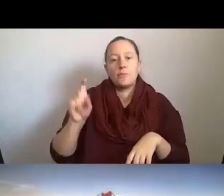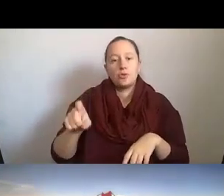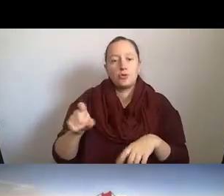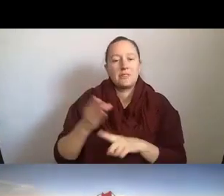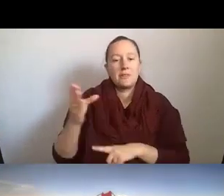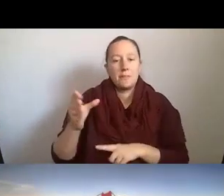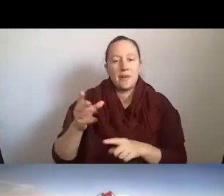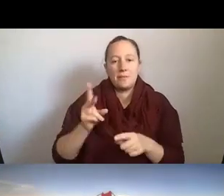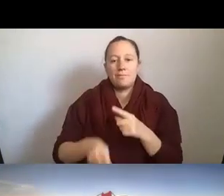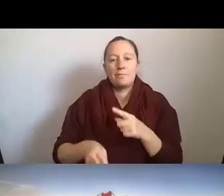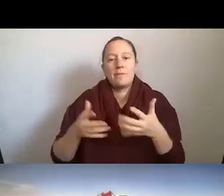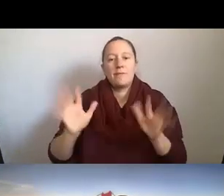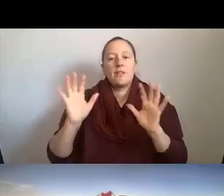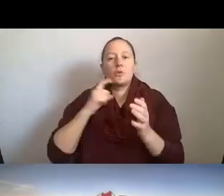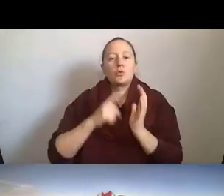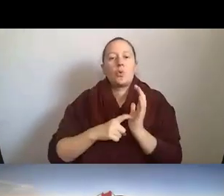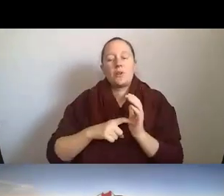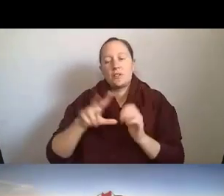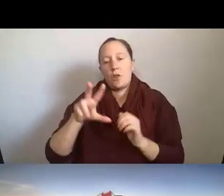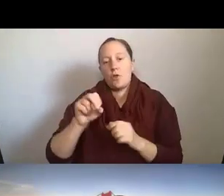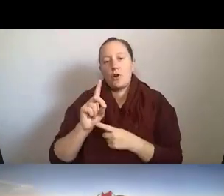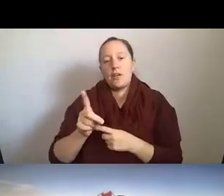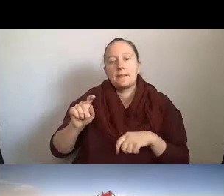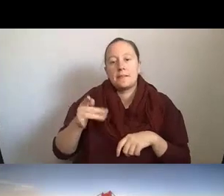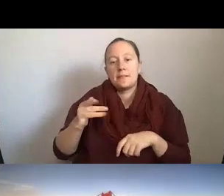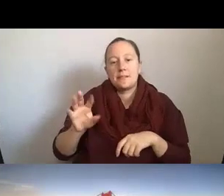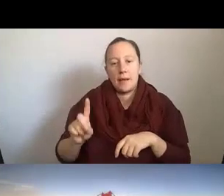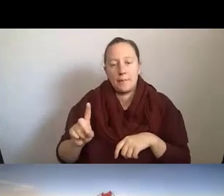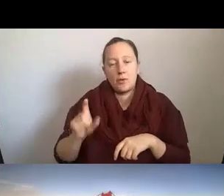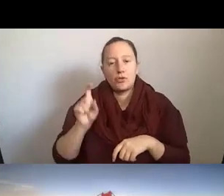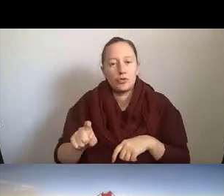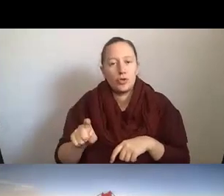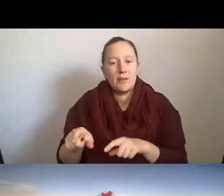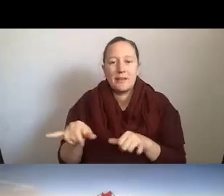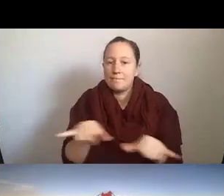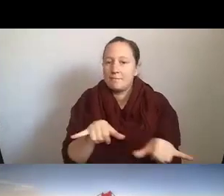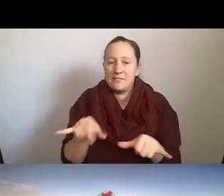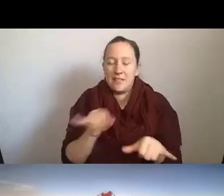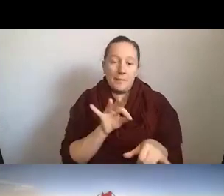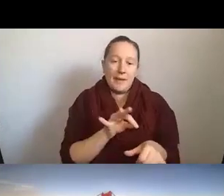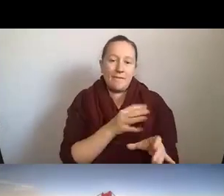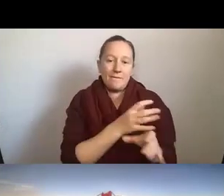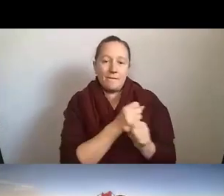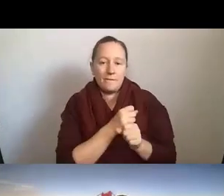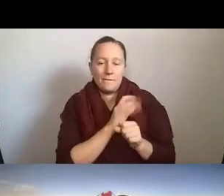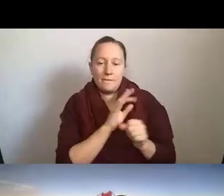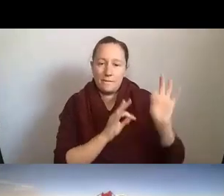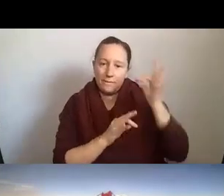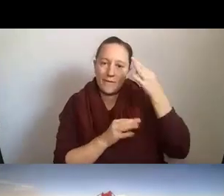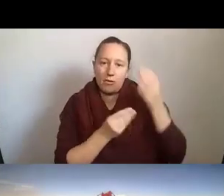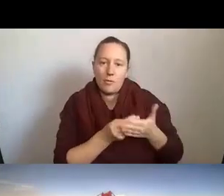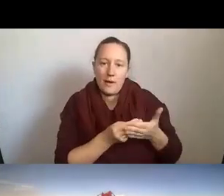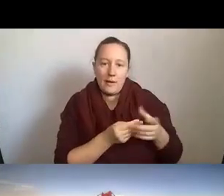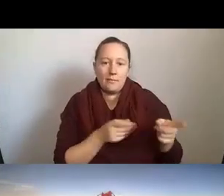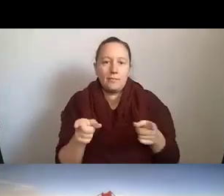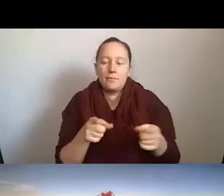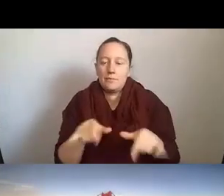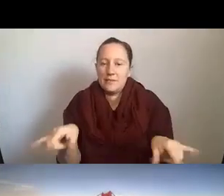30 days. And the termination notice is submitted through Xtrain. Next.